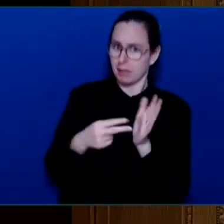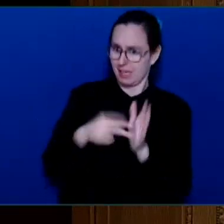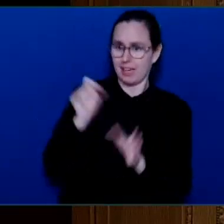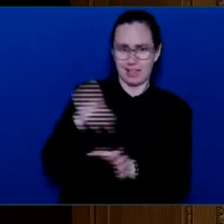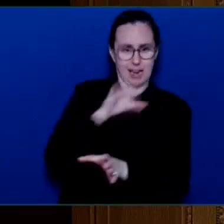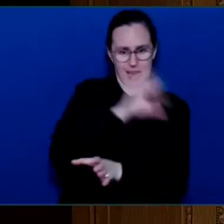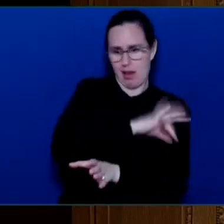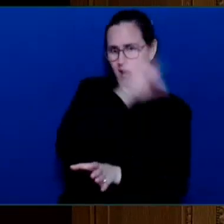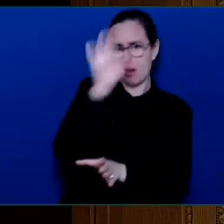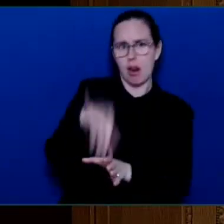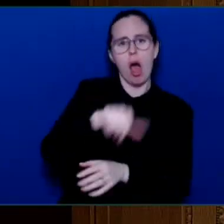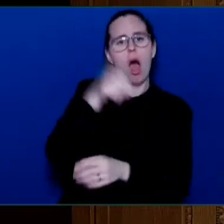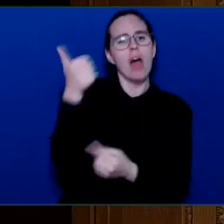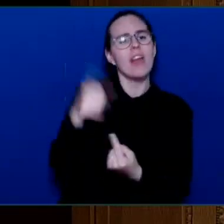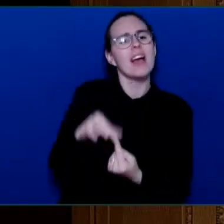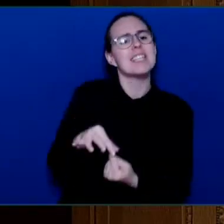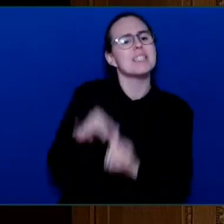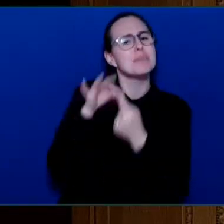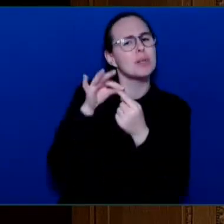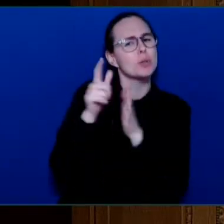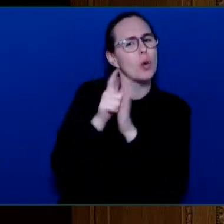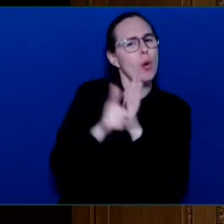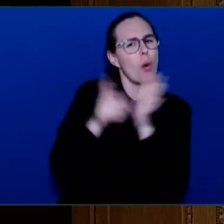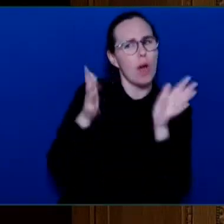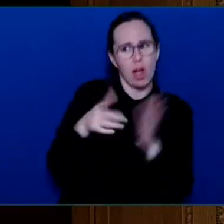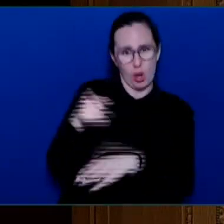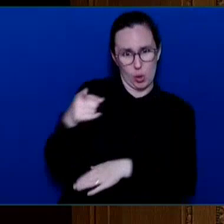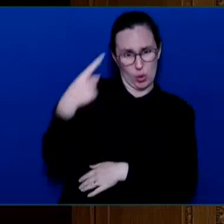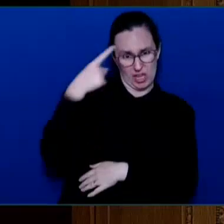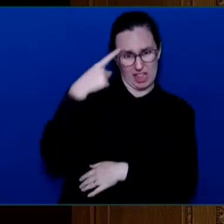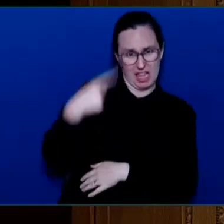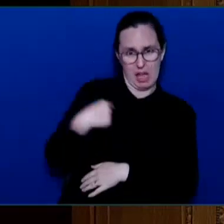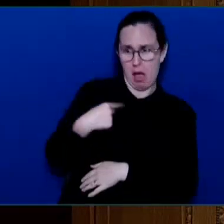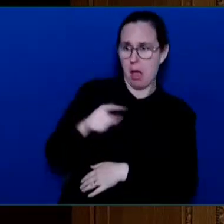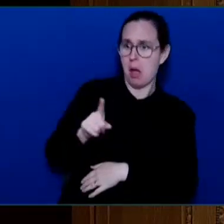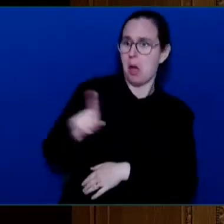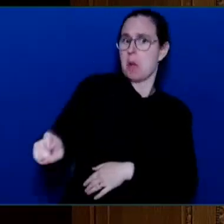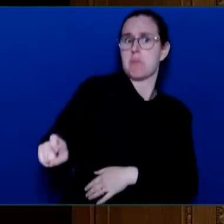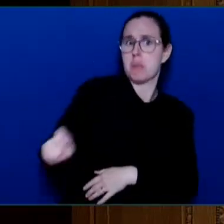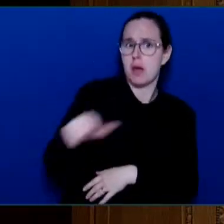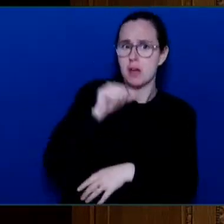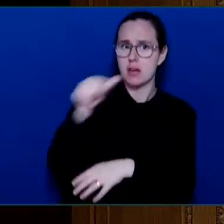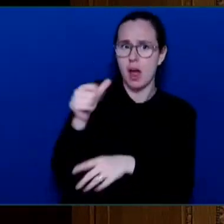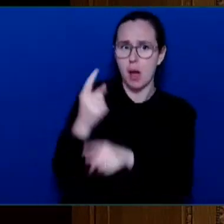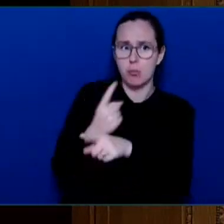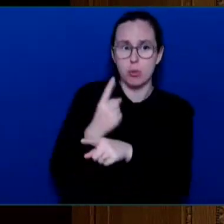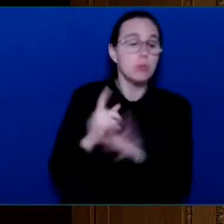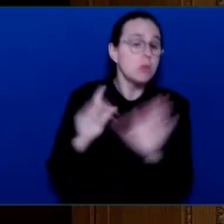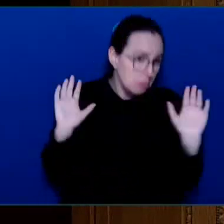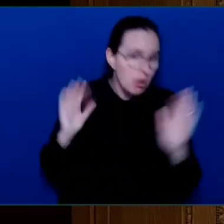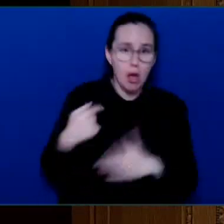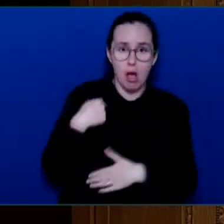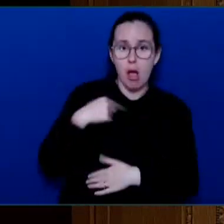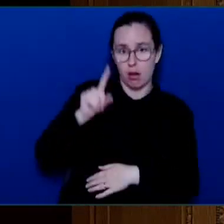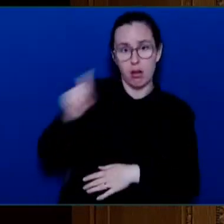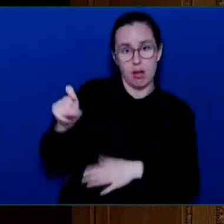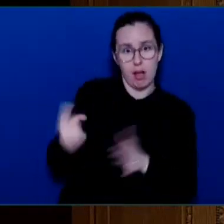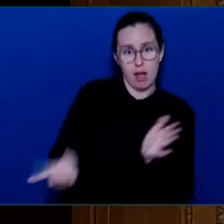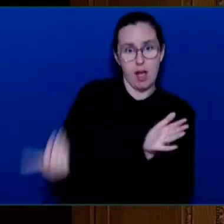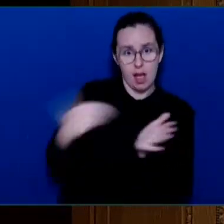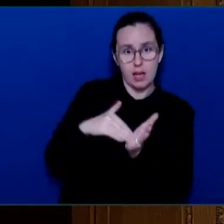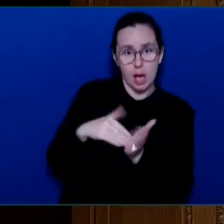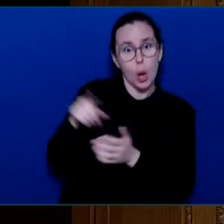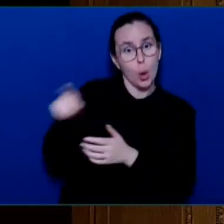time, I'll give her the chance. Has the special prosecutor been appointed to oversee the charge approval process in this matter? And